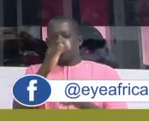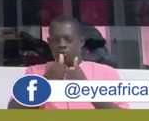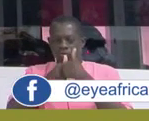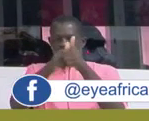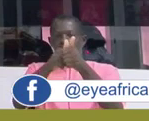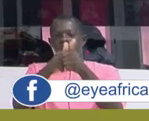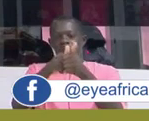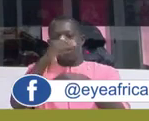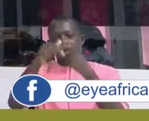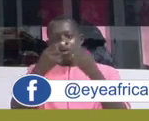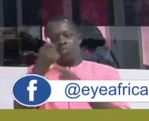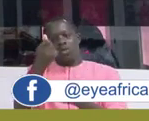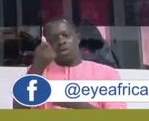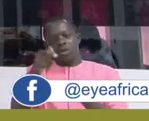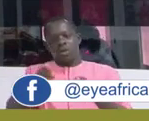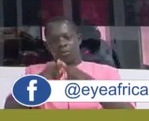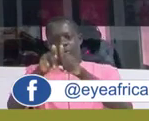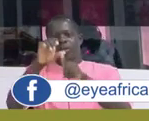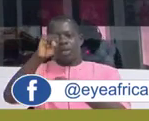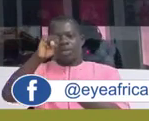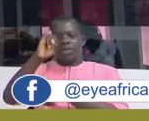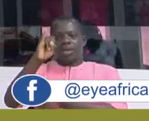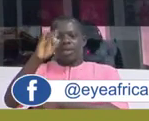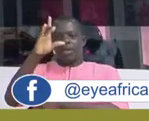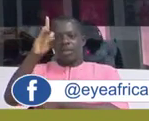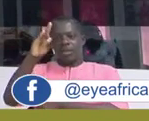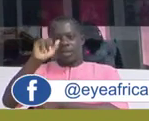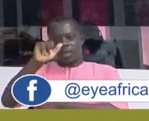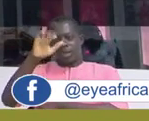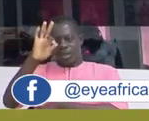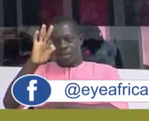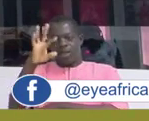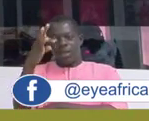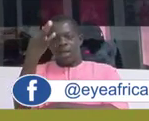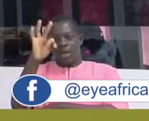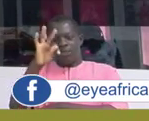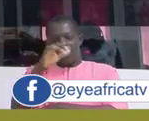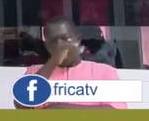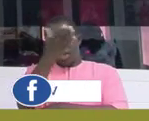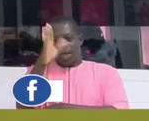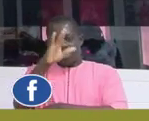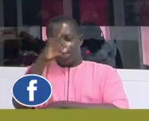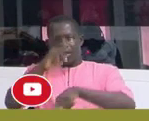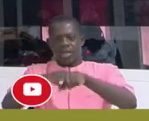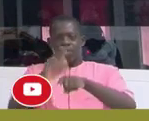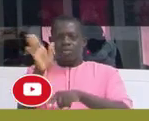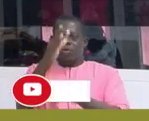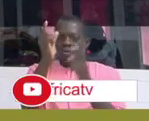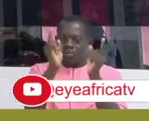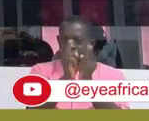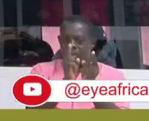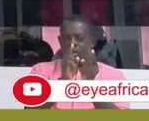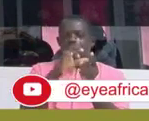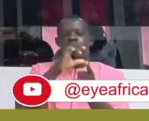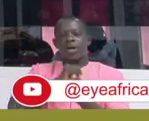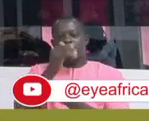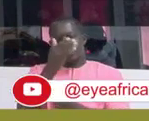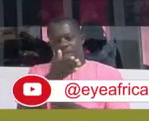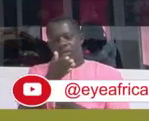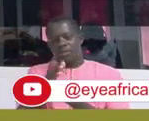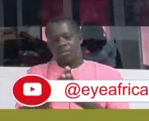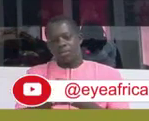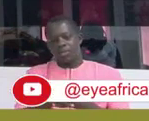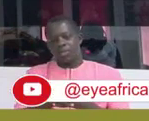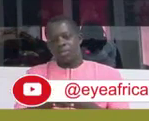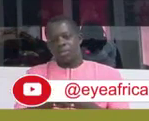So now I went after the money. We'll see that each time we went there